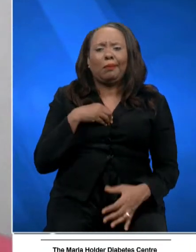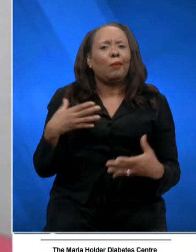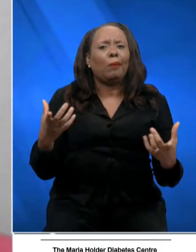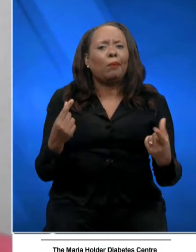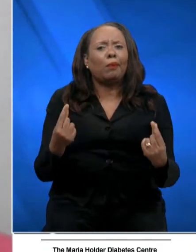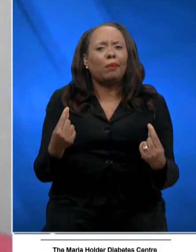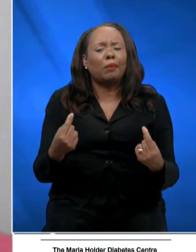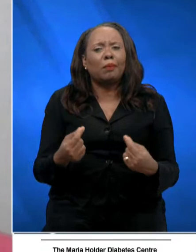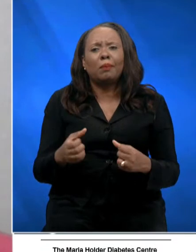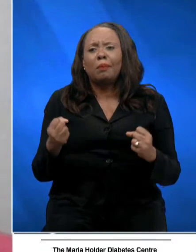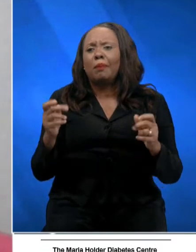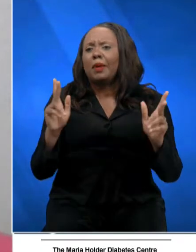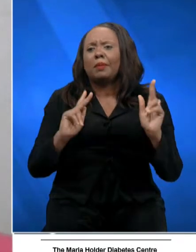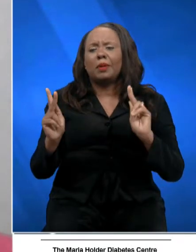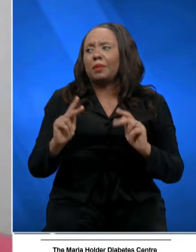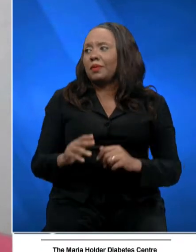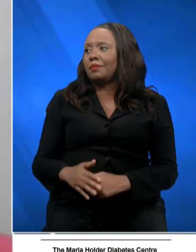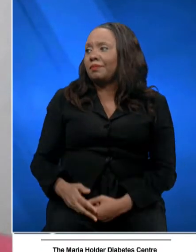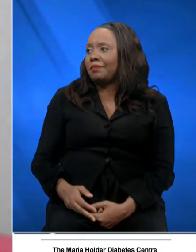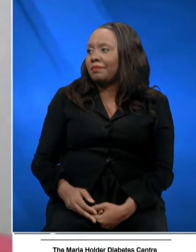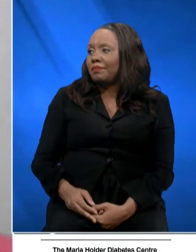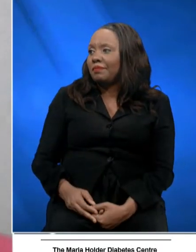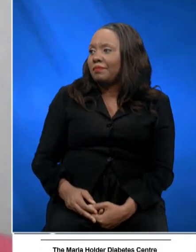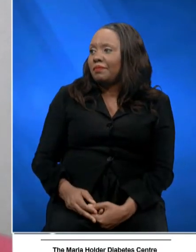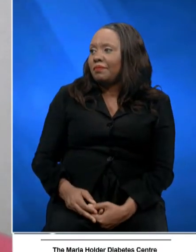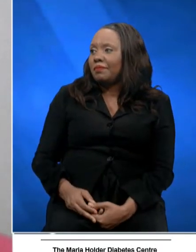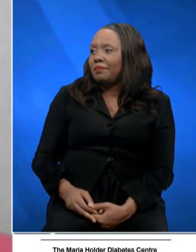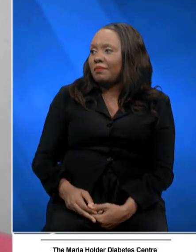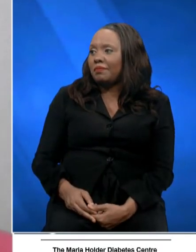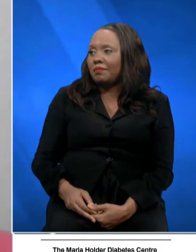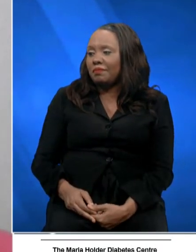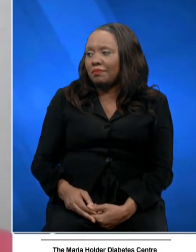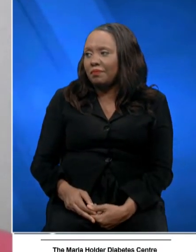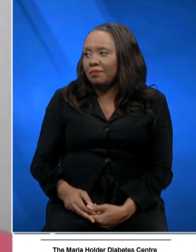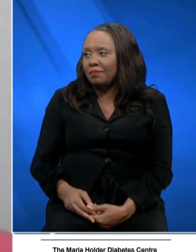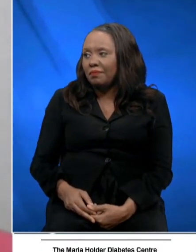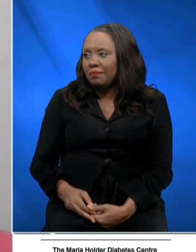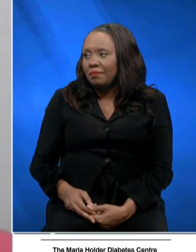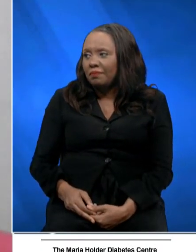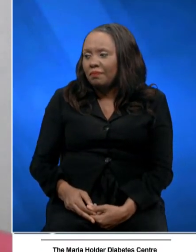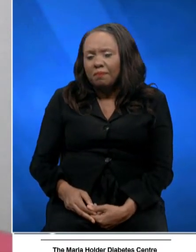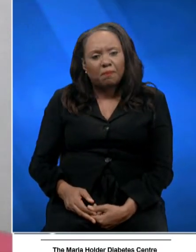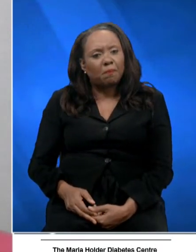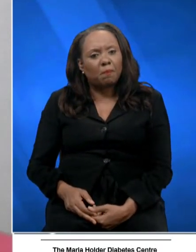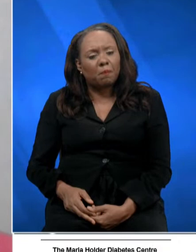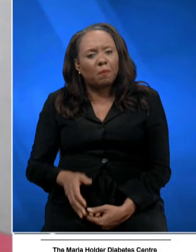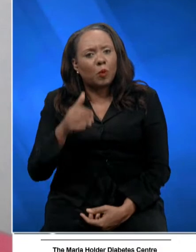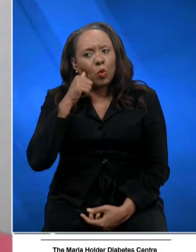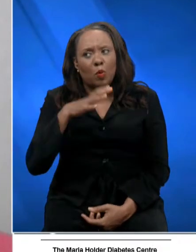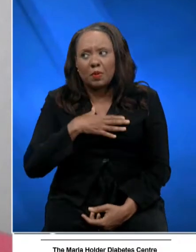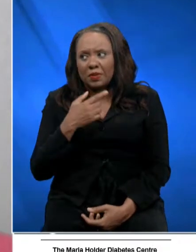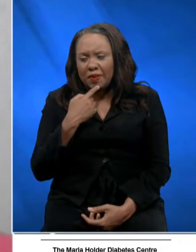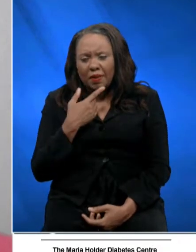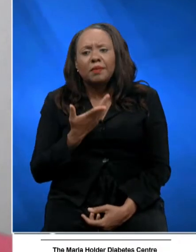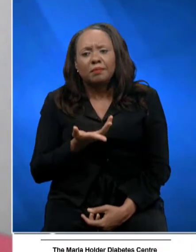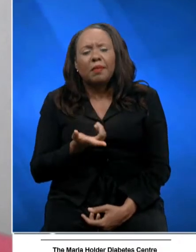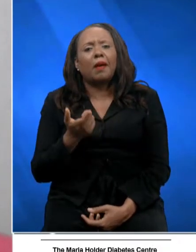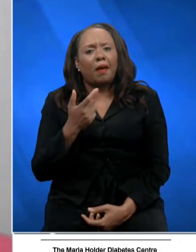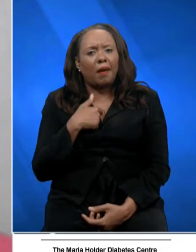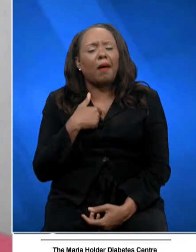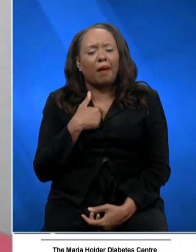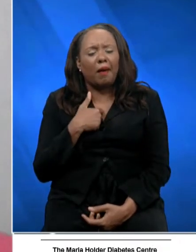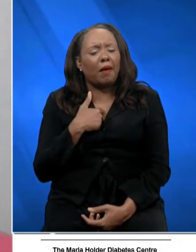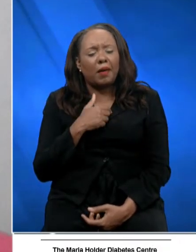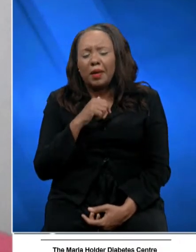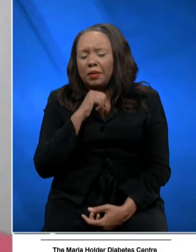that situation. I was one of those persons. Yes. I went to that stream. Yes. I went to the stream that I lose a lot